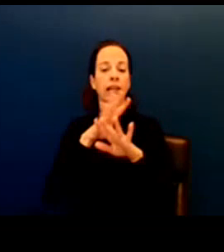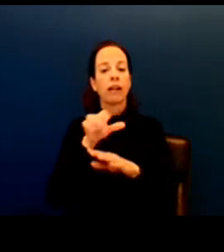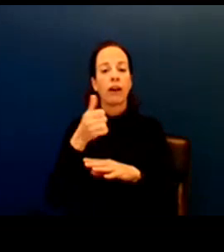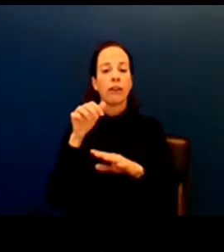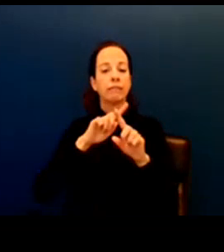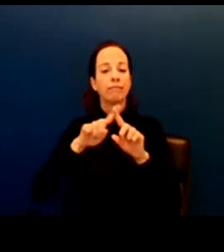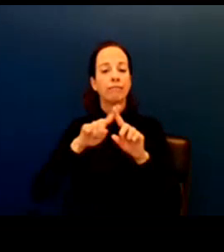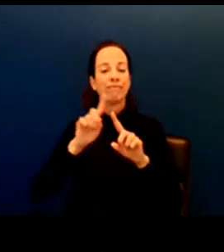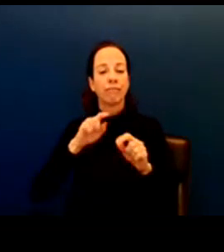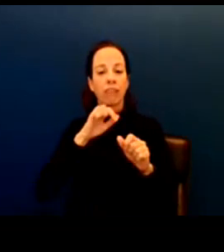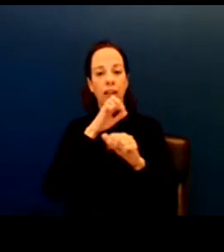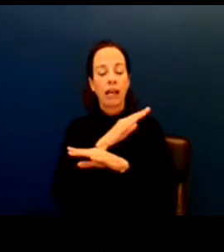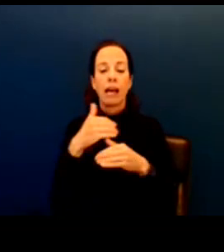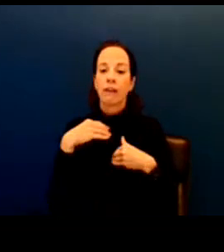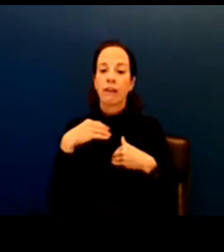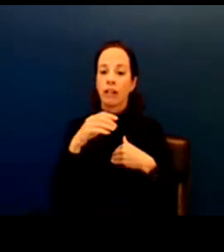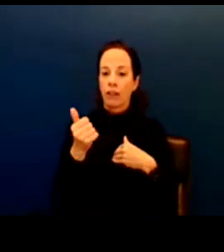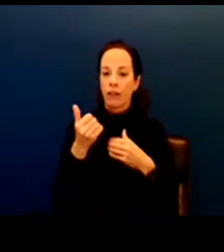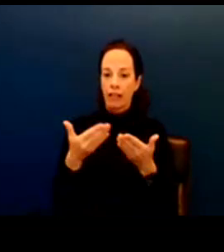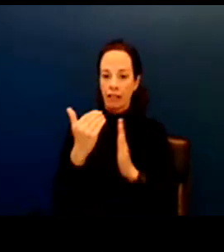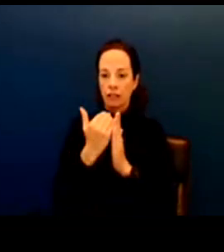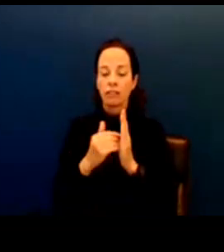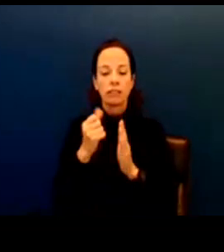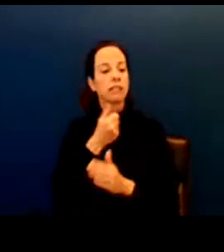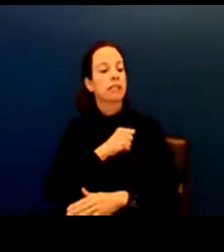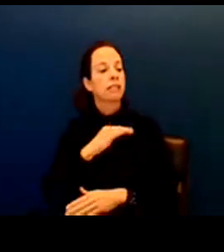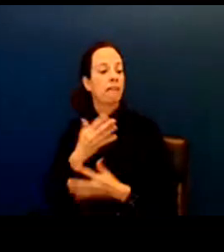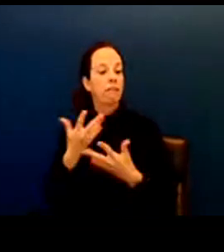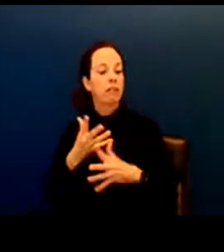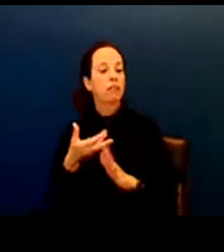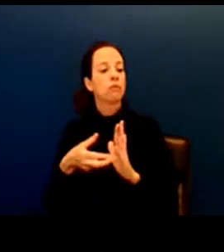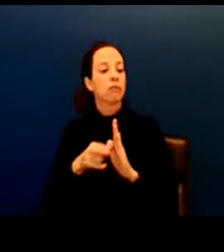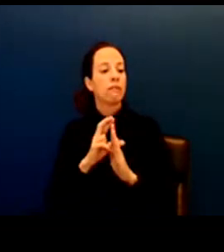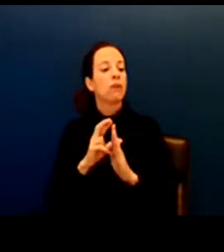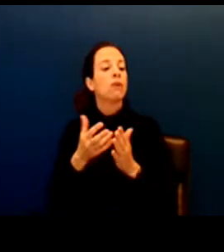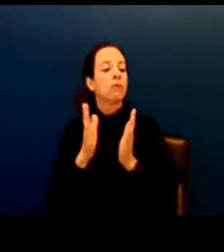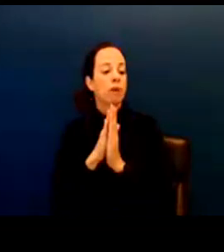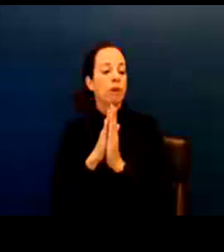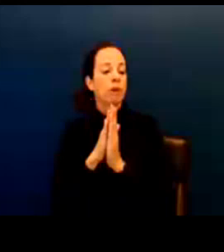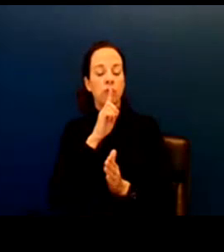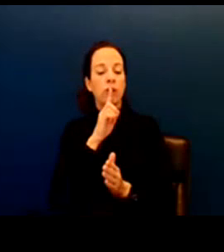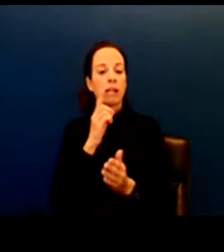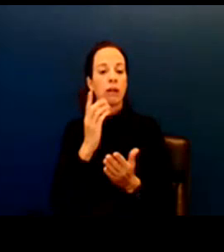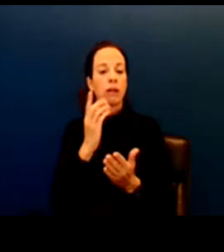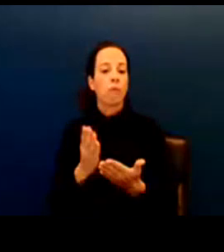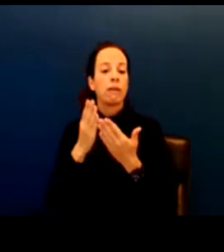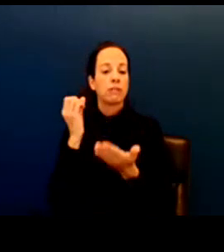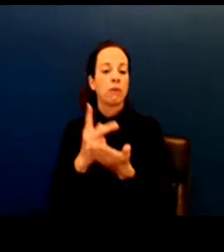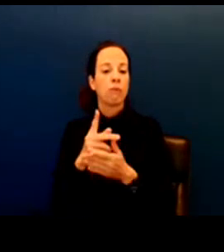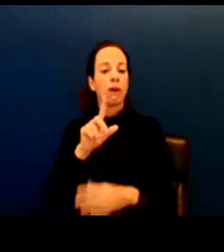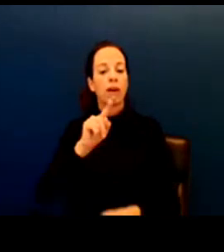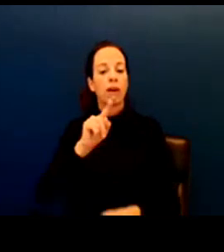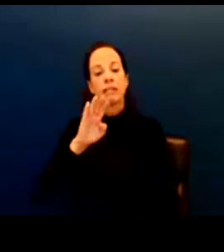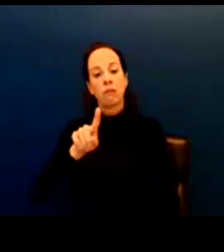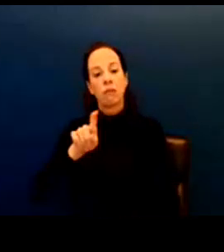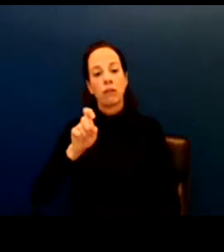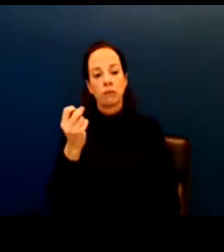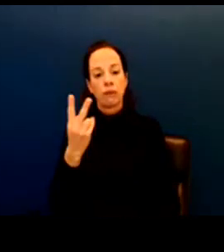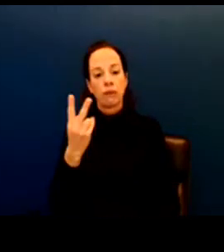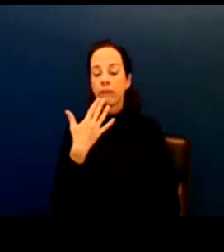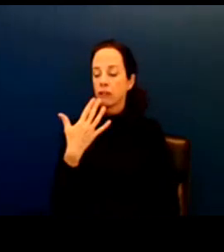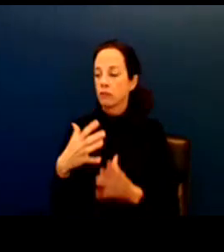the agenda. Staff has reviewed this request and recommends approval of tab 112. Thank you so much. Any public